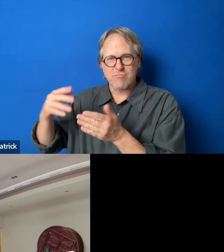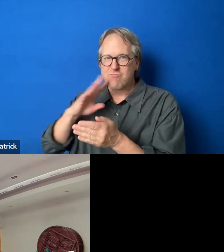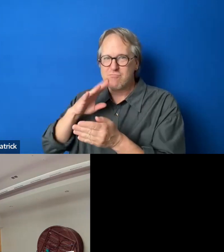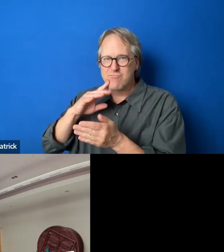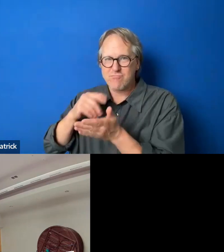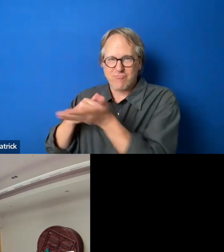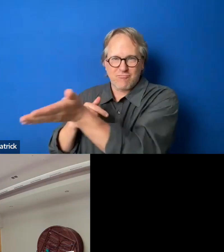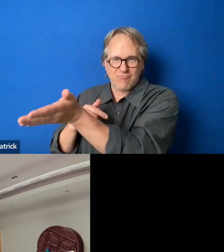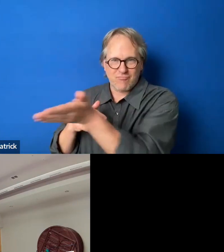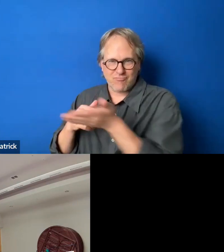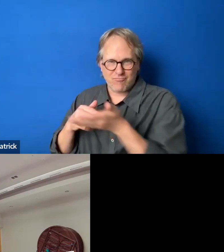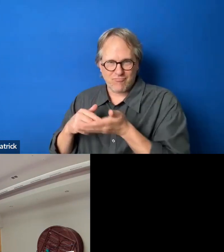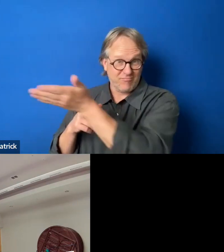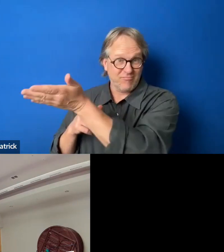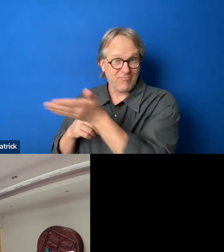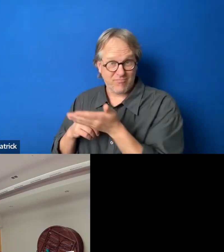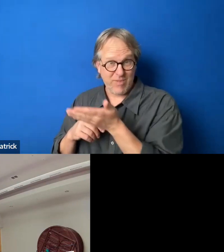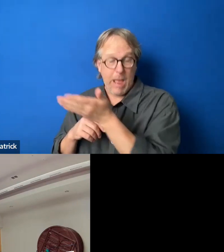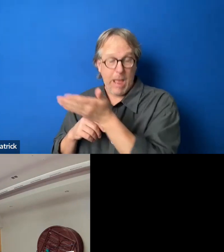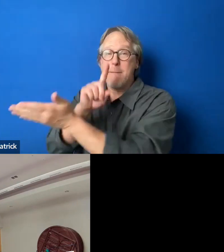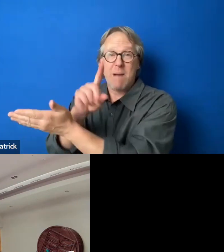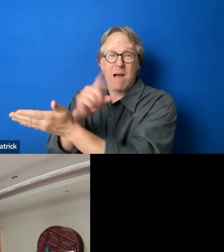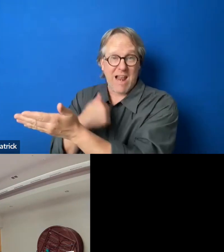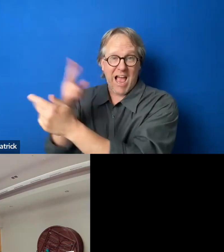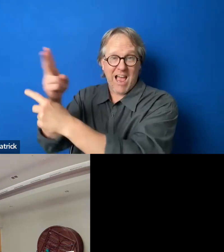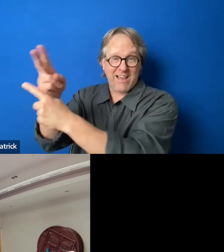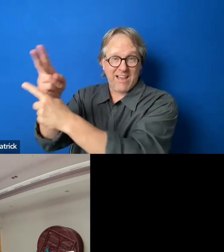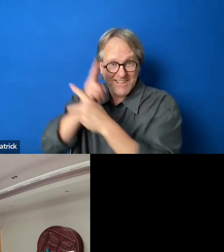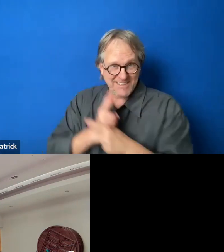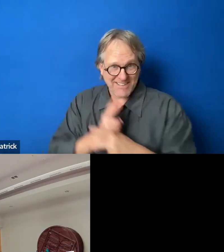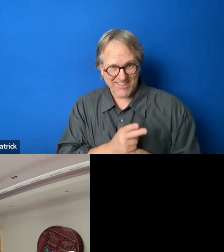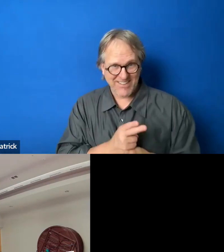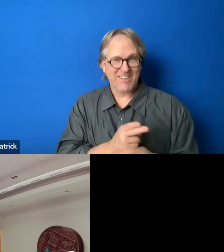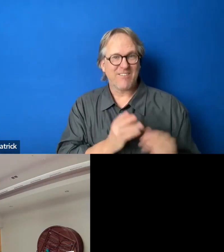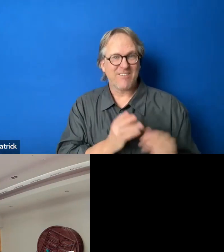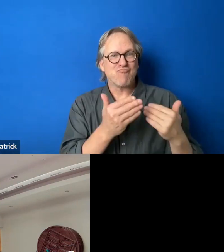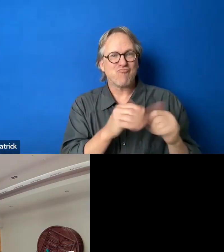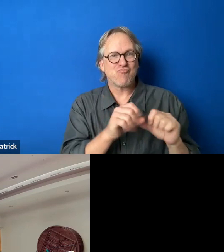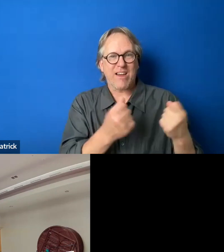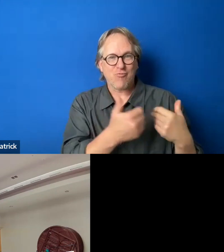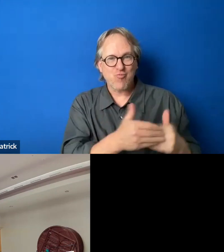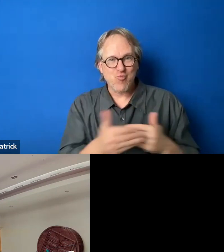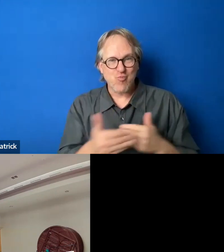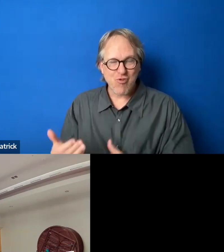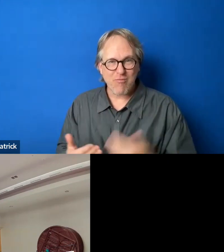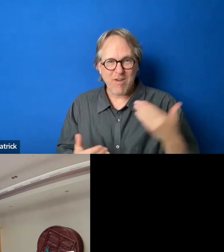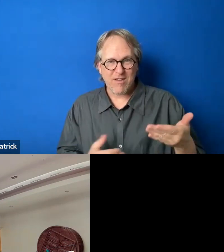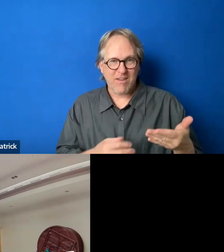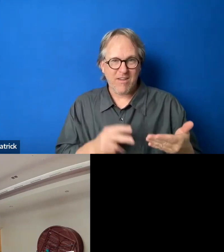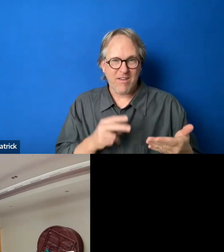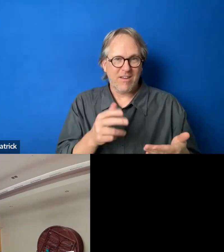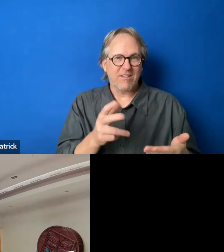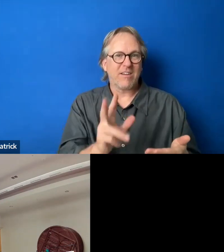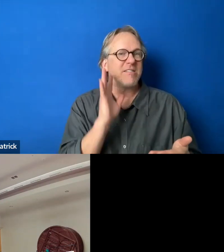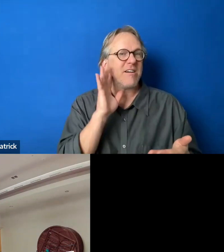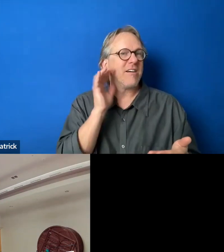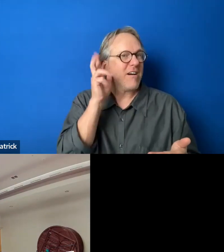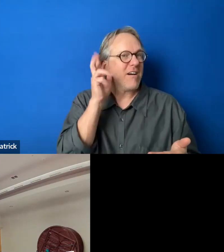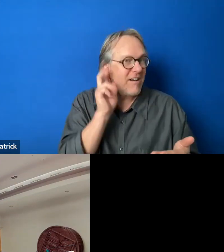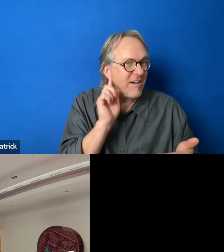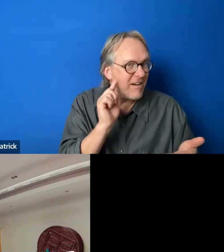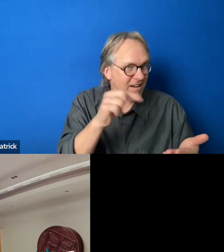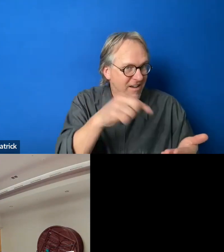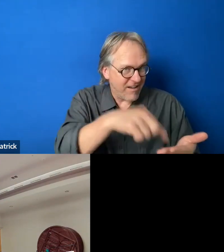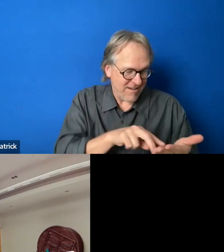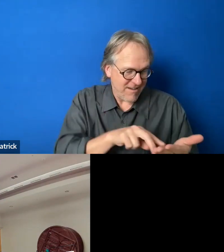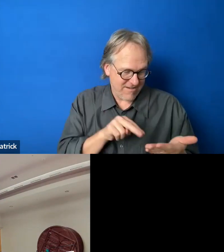a transcription of it. But I use it in the breakout room because it'll give me captions of what's going on and